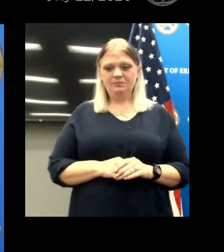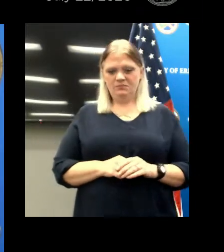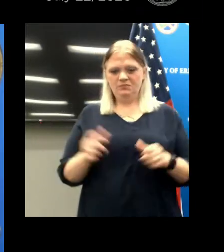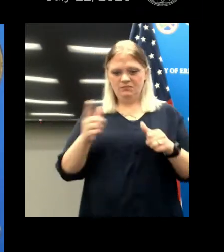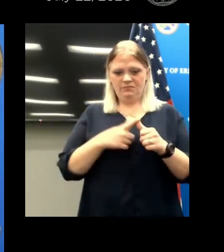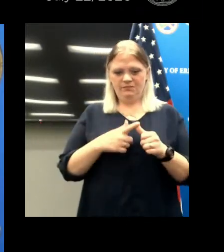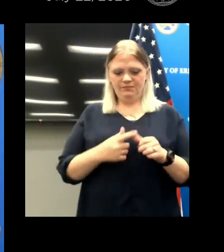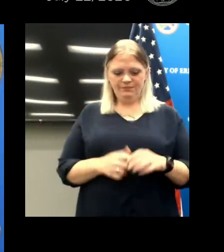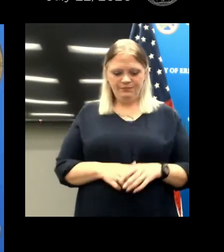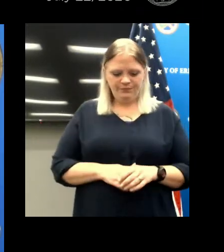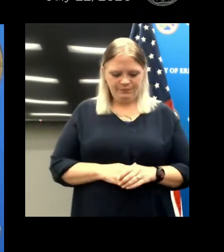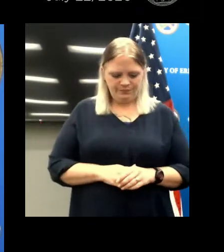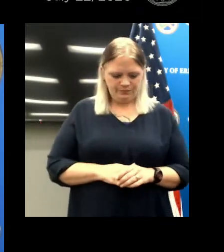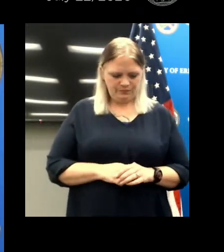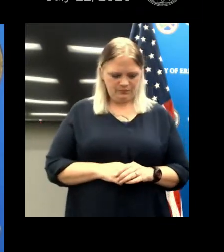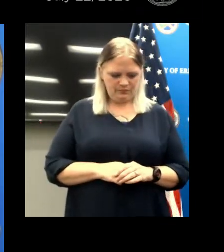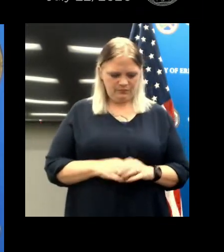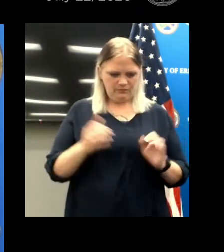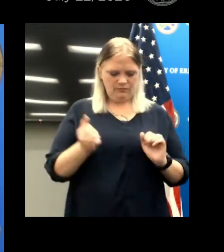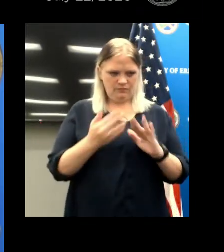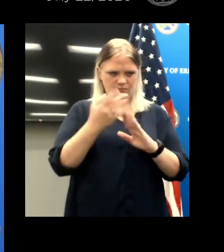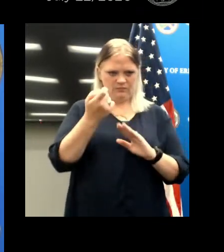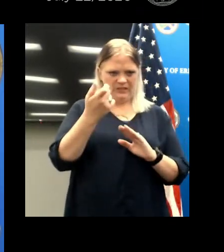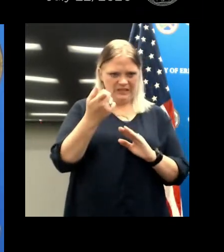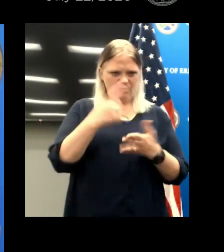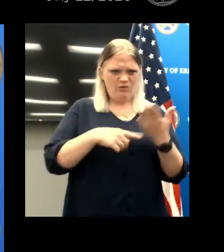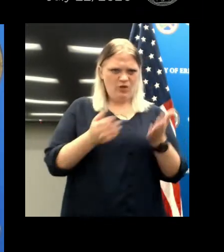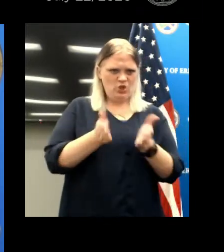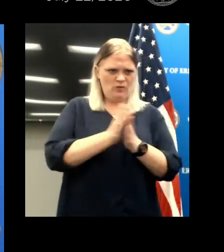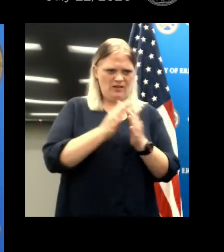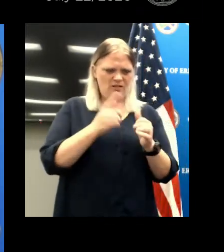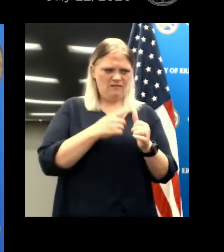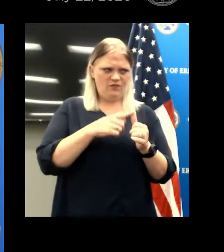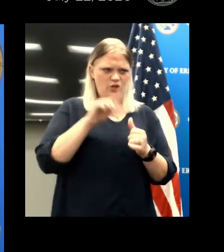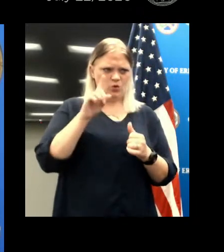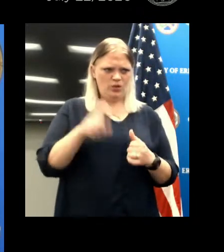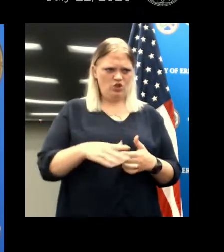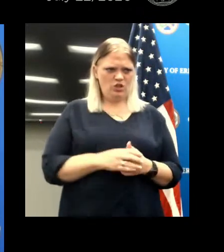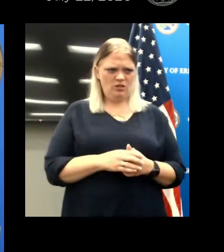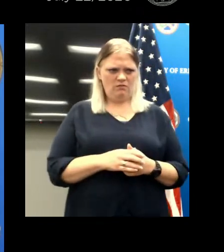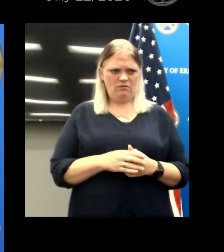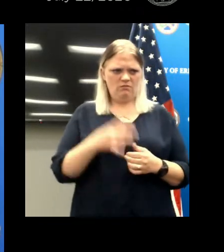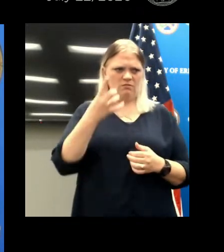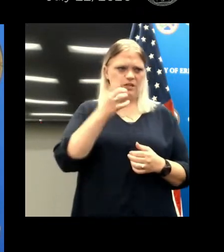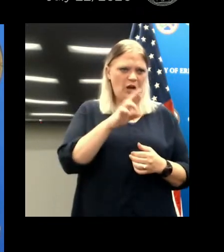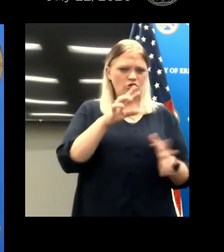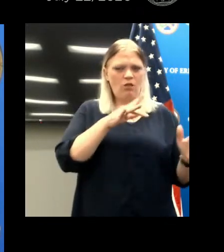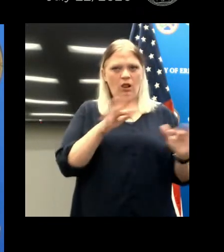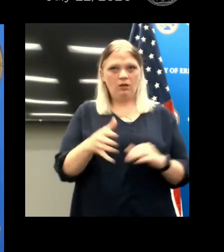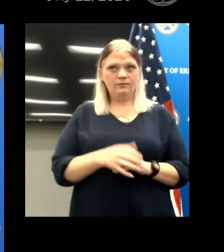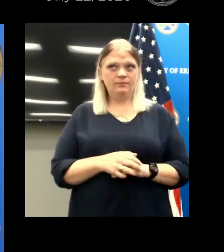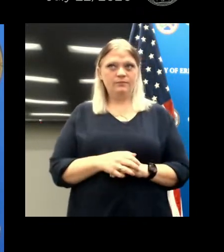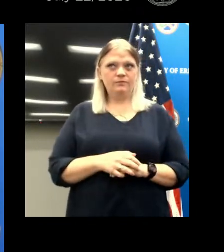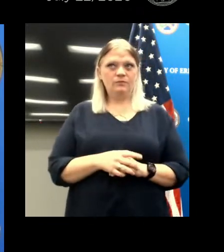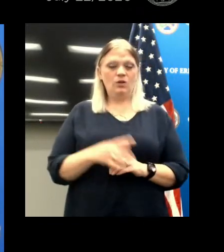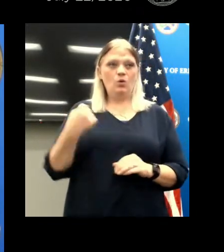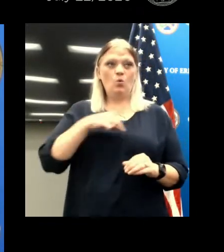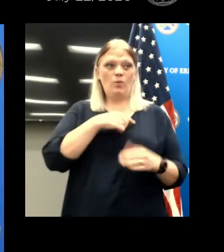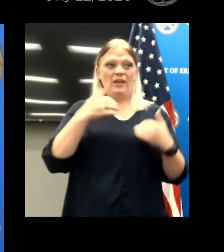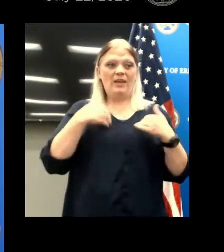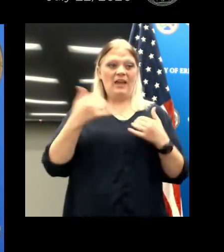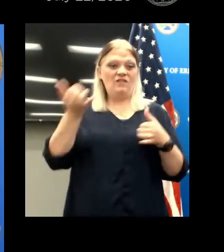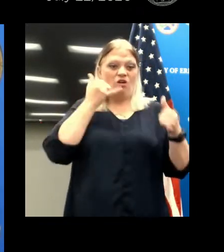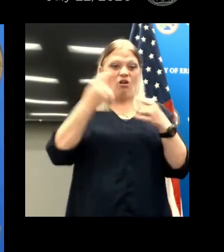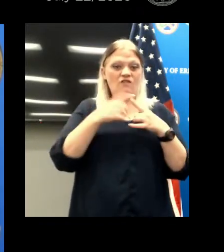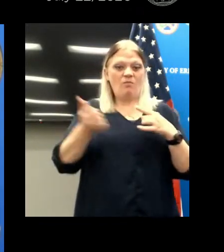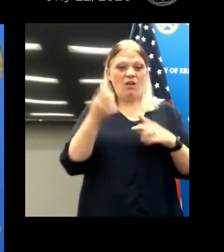just address a little bit of what you were asked in the first question, which was like doctors and other places. We've gotten calls from people saying,